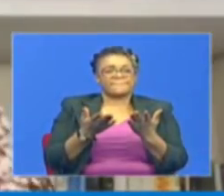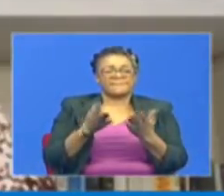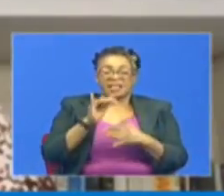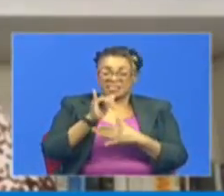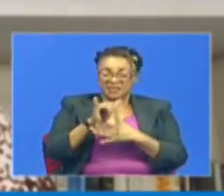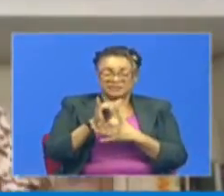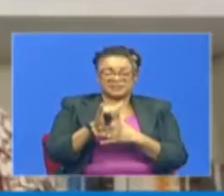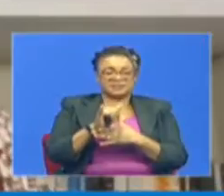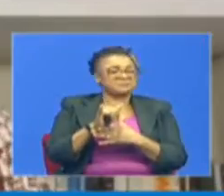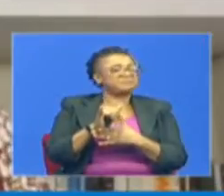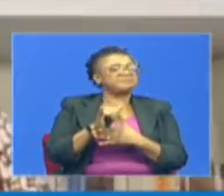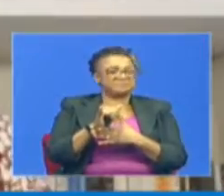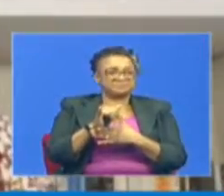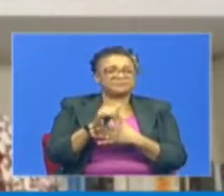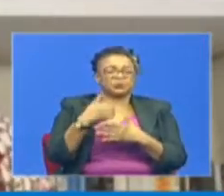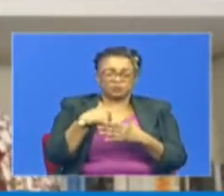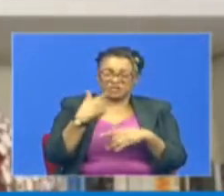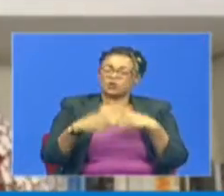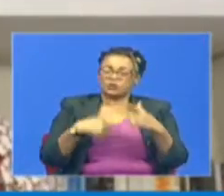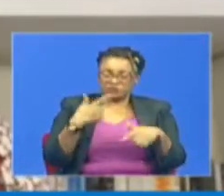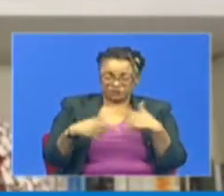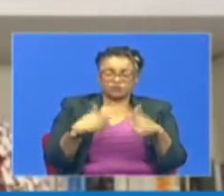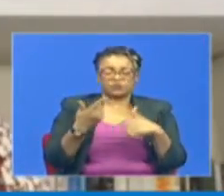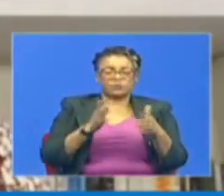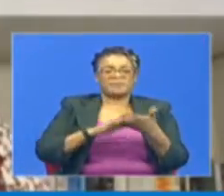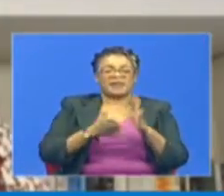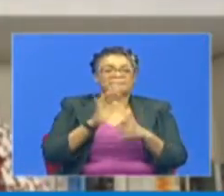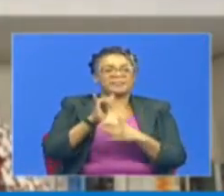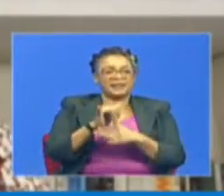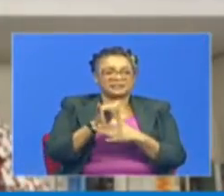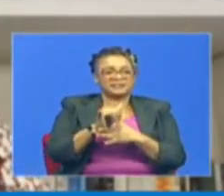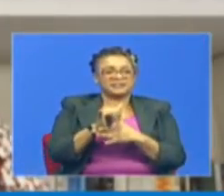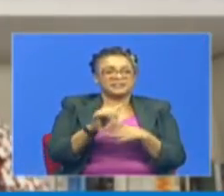Okay. And it shall continue to be a mixed bag